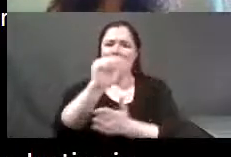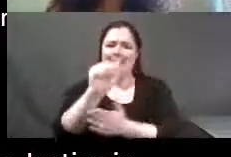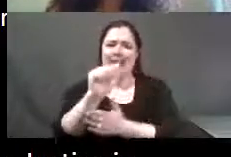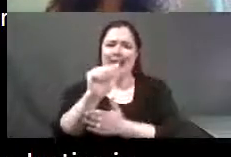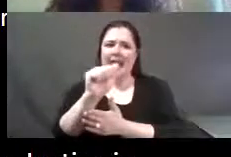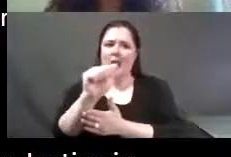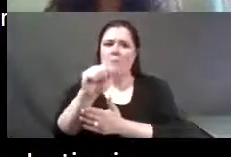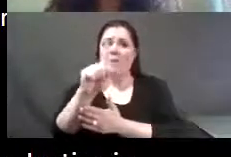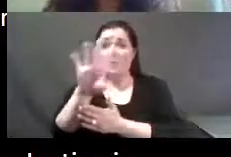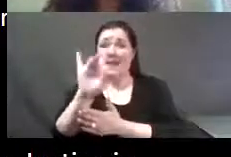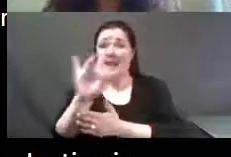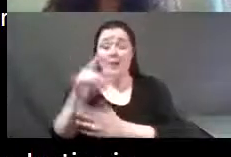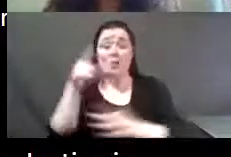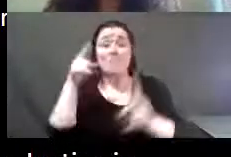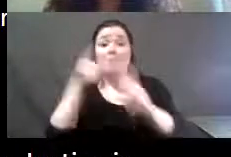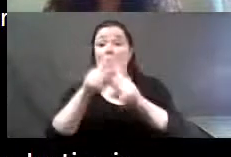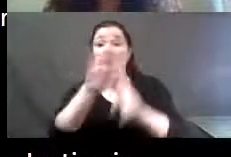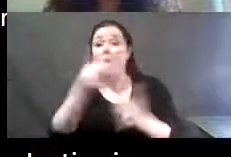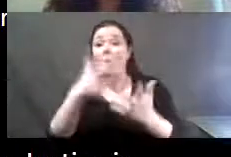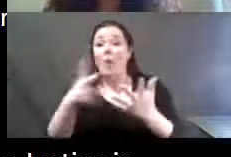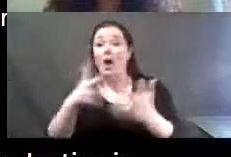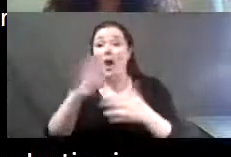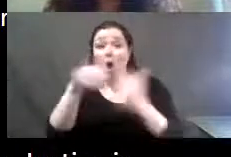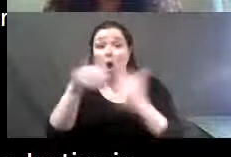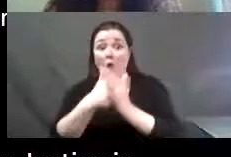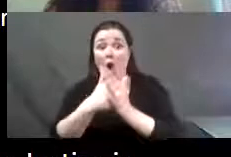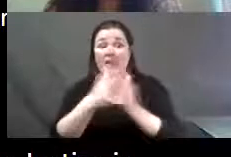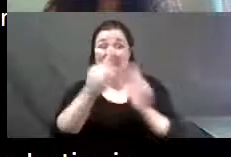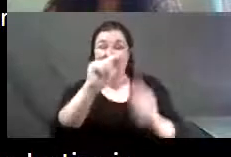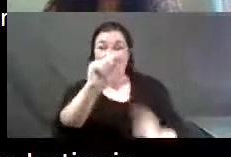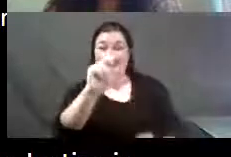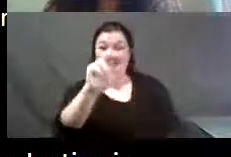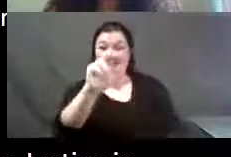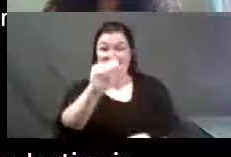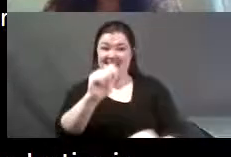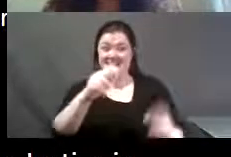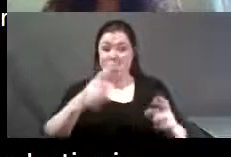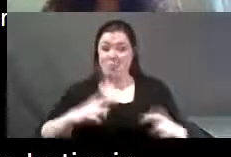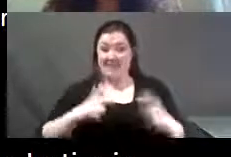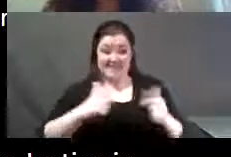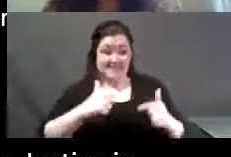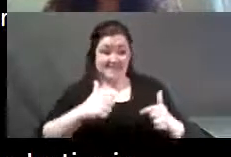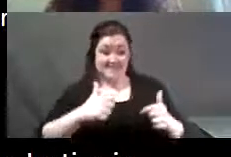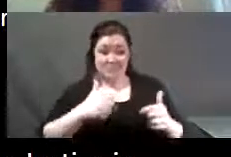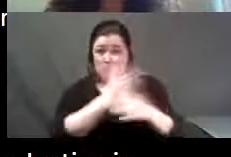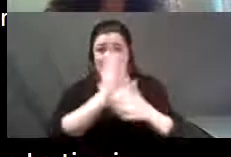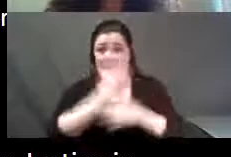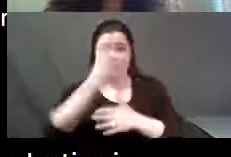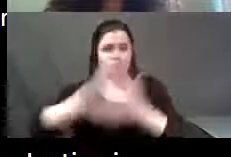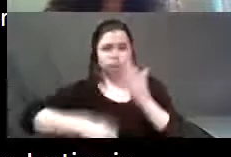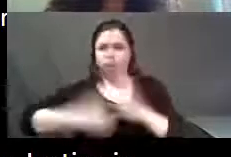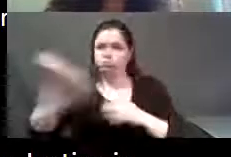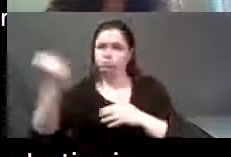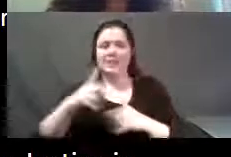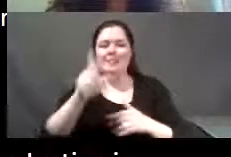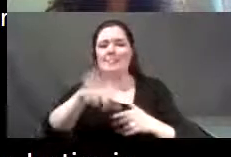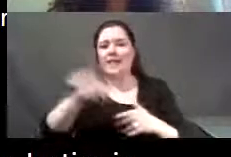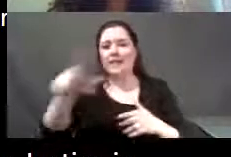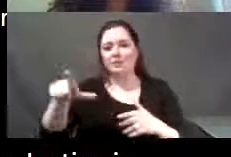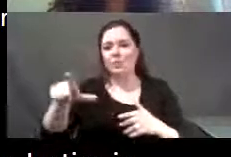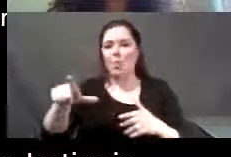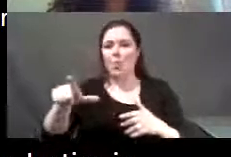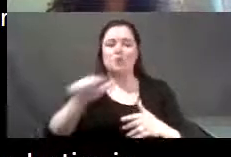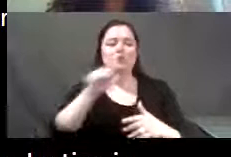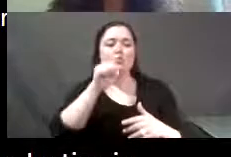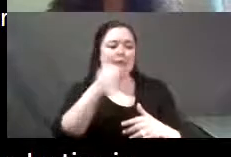stripped tenants of their rights in ways in which the renters, the landlords don't tell the